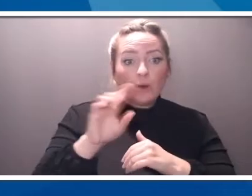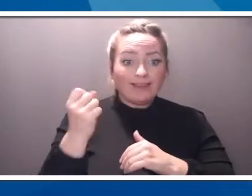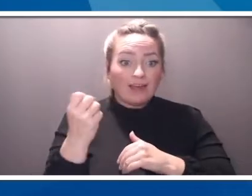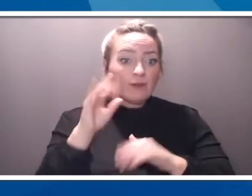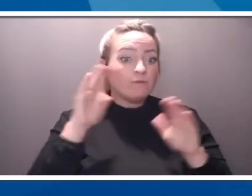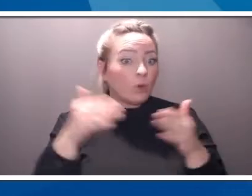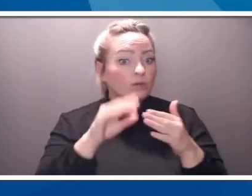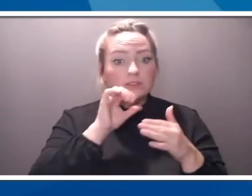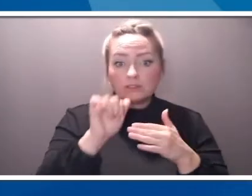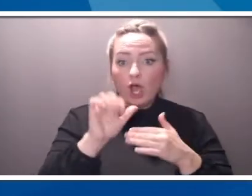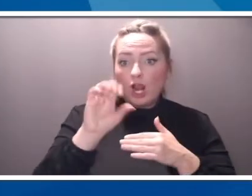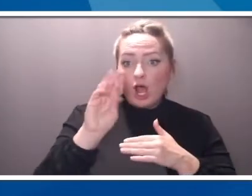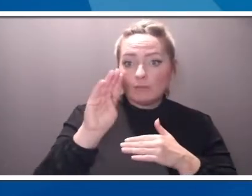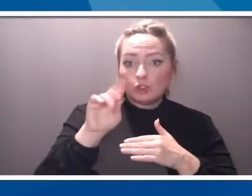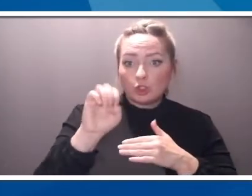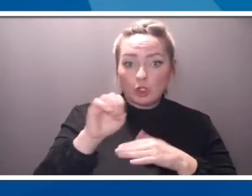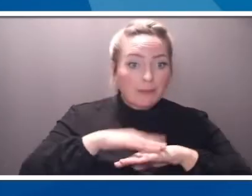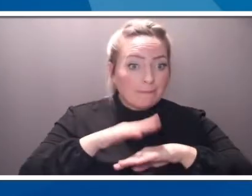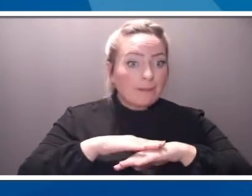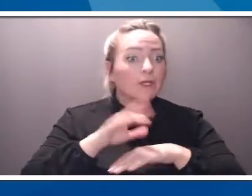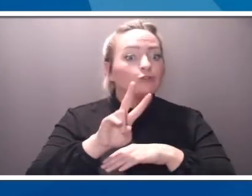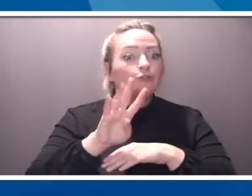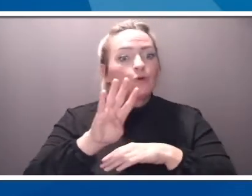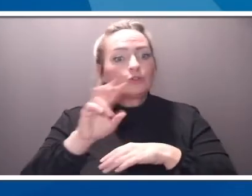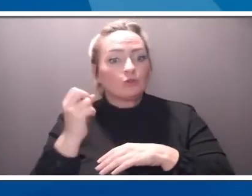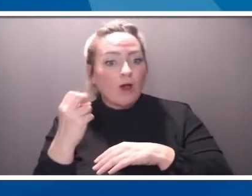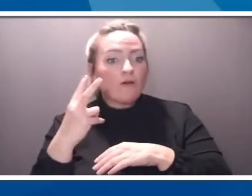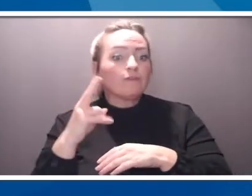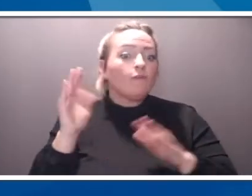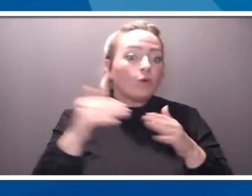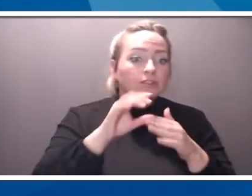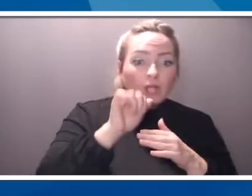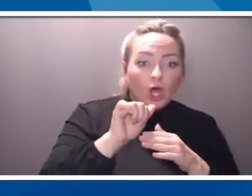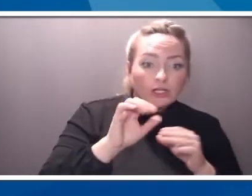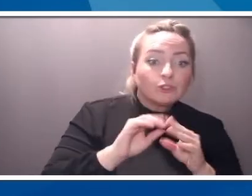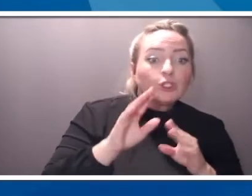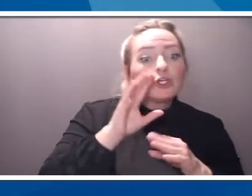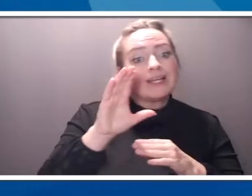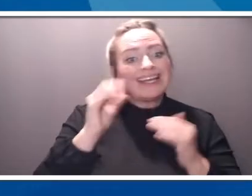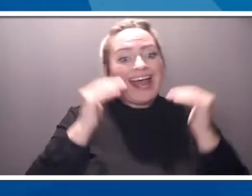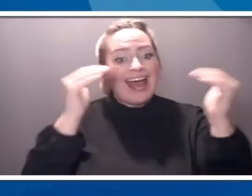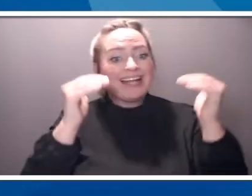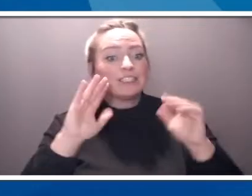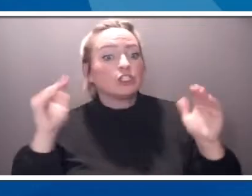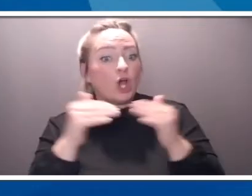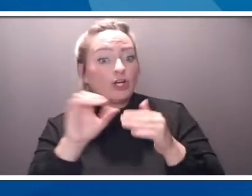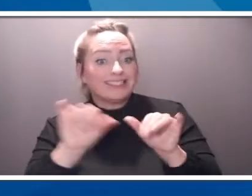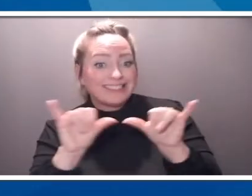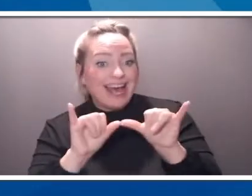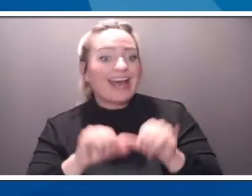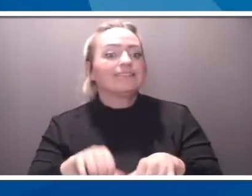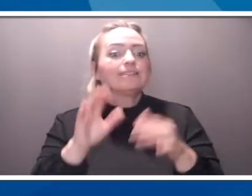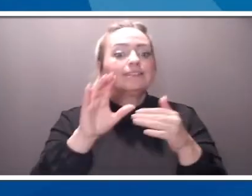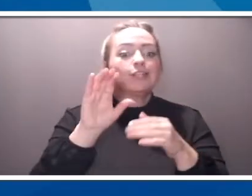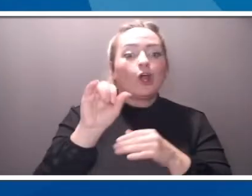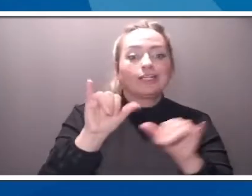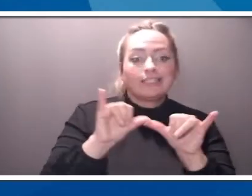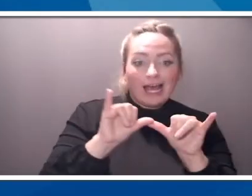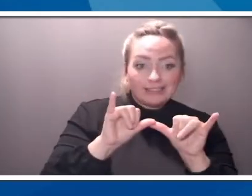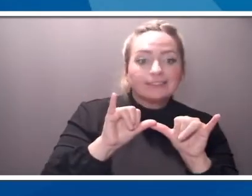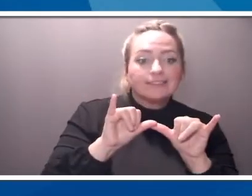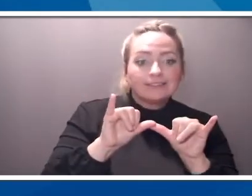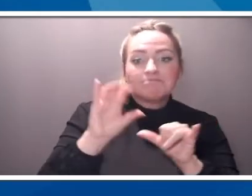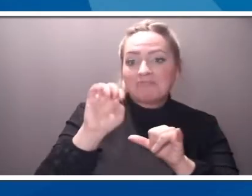enhanced. 2411 focus not obscured minimum, 2412 focus not obscured enhanced, 258 target size